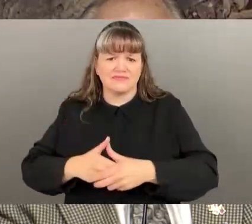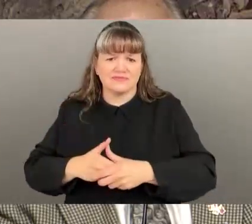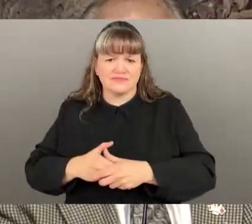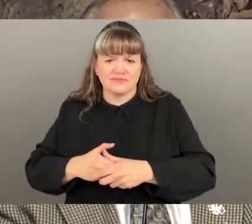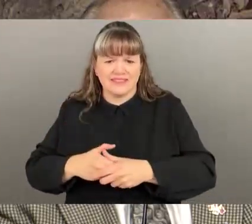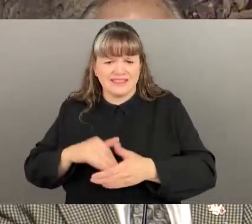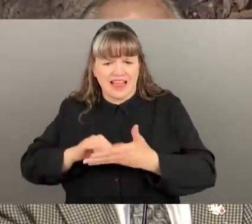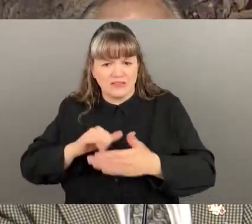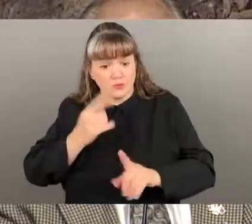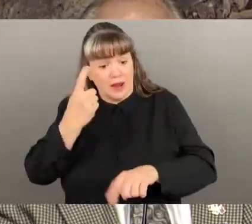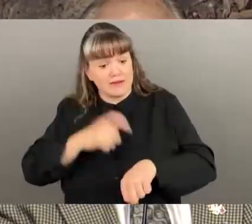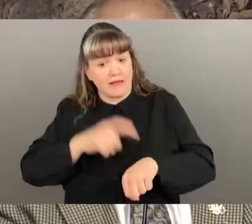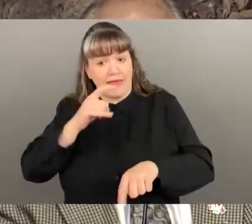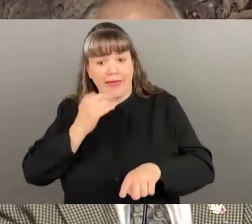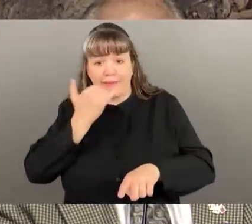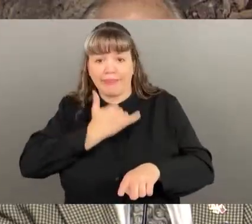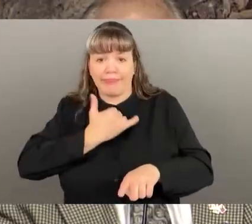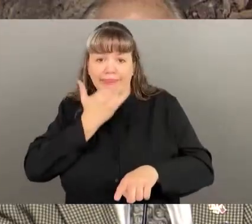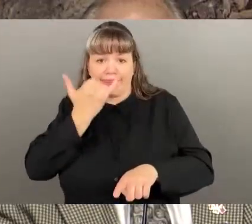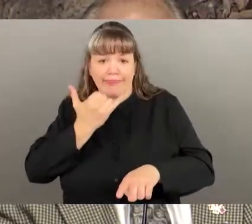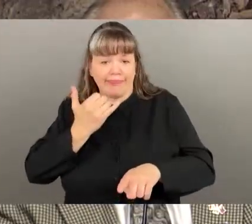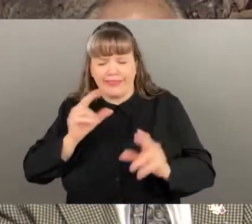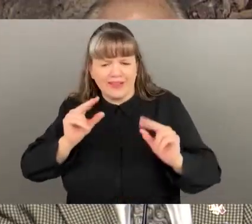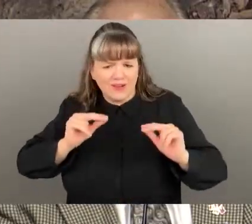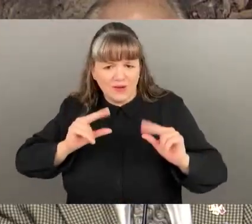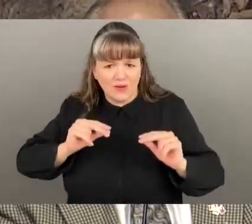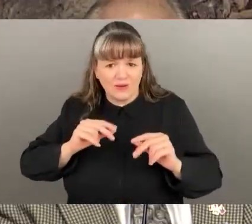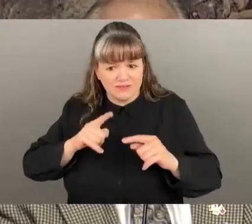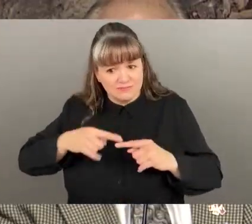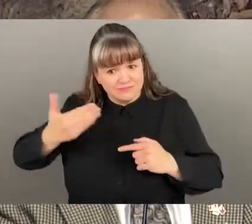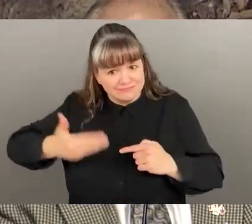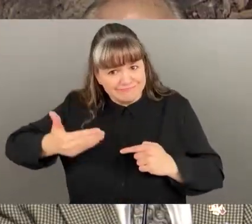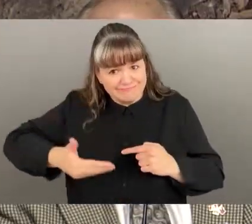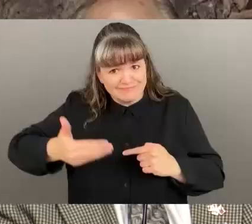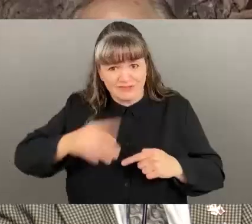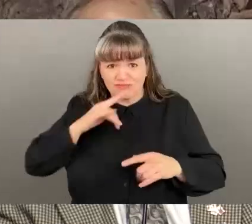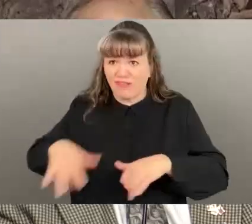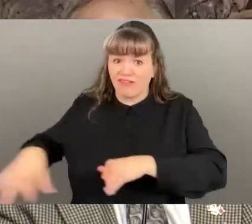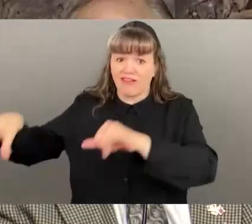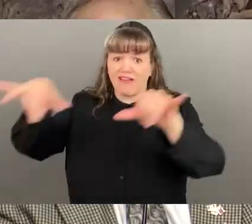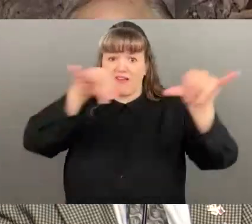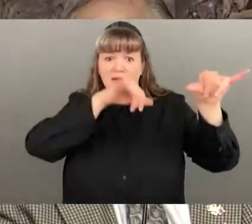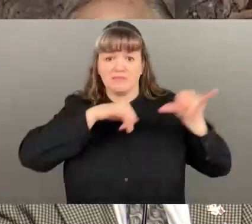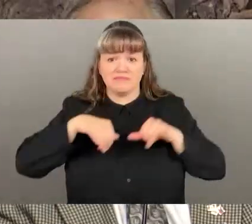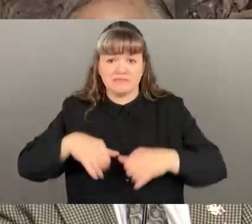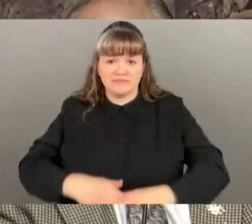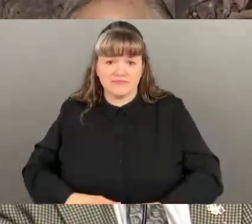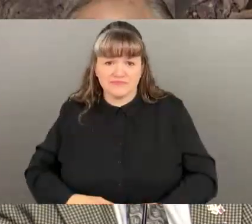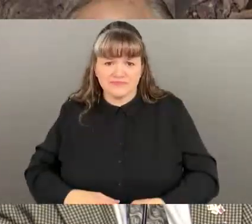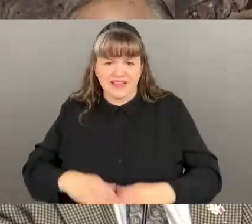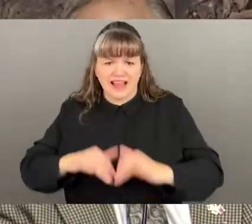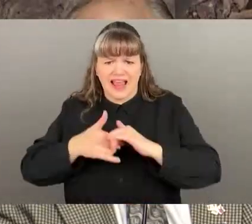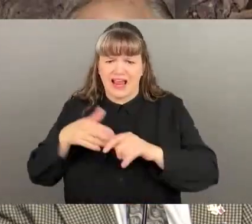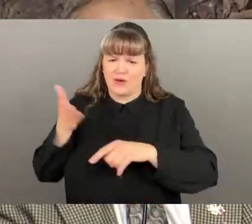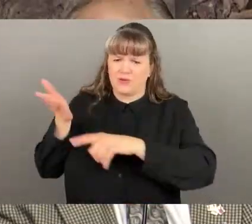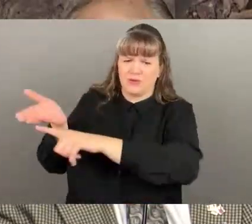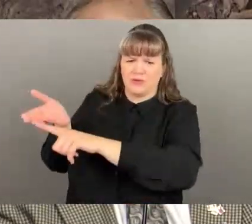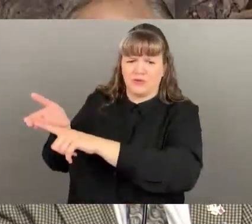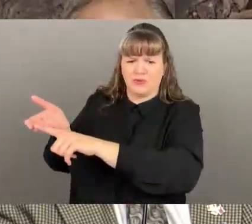Development possibly defend a system that makes a child in crisis wait for more than a month for